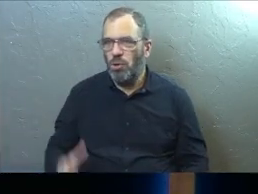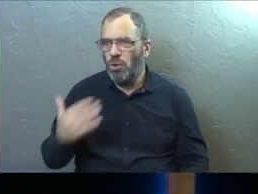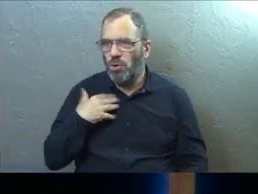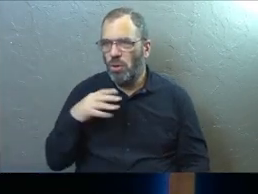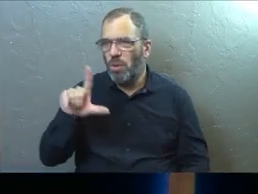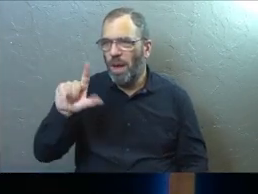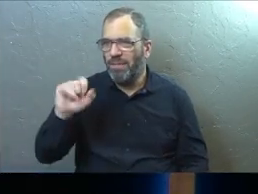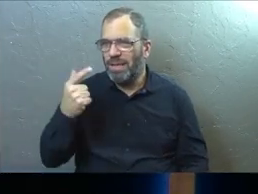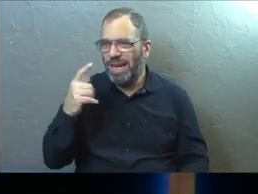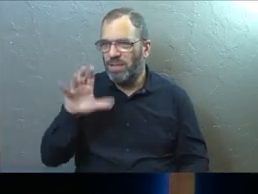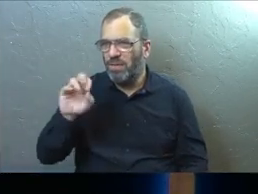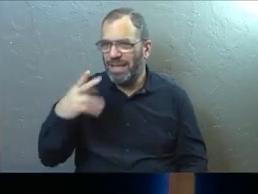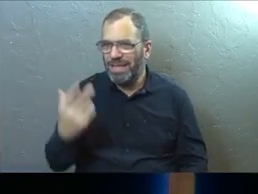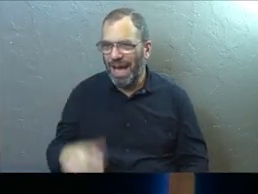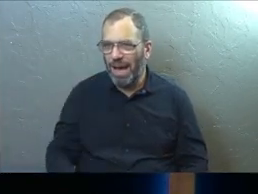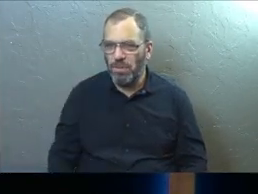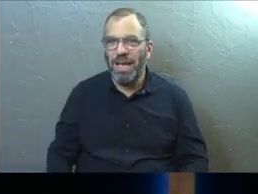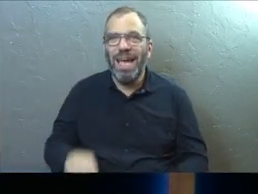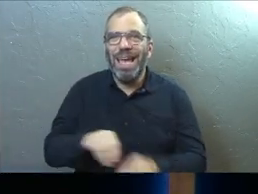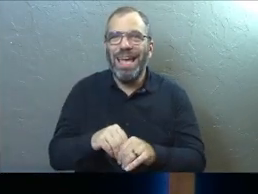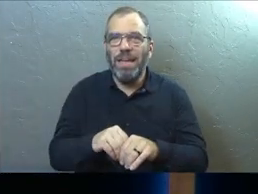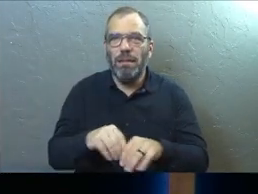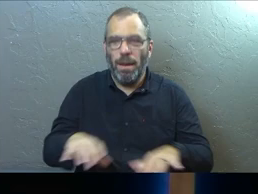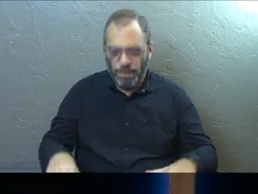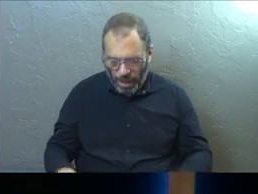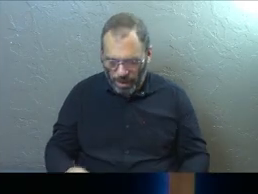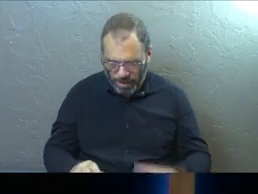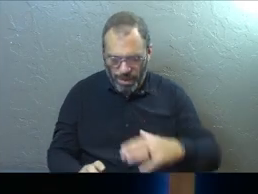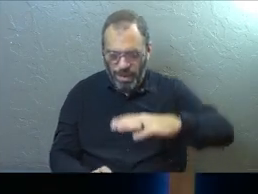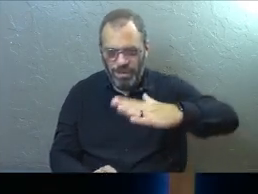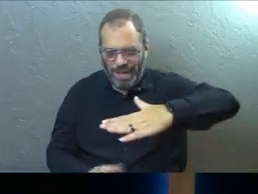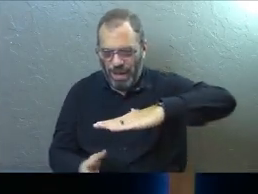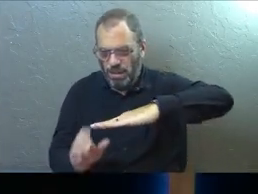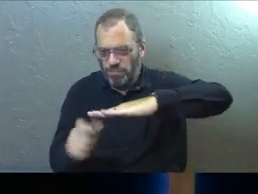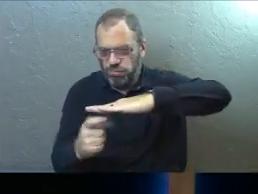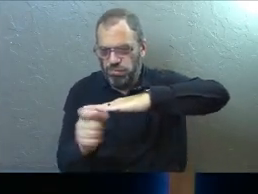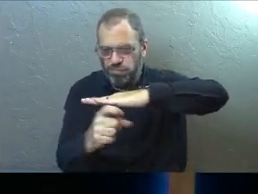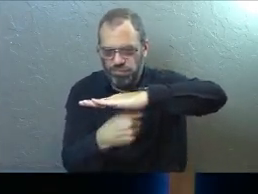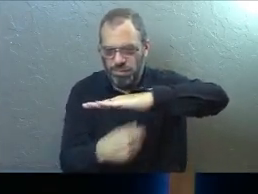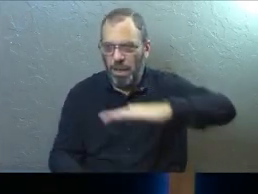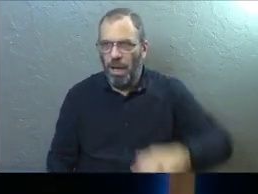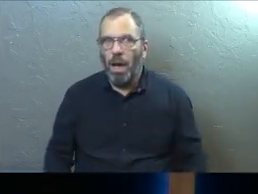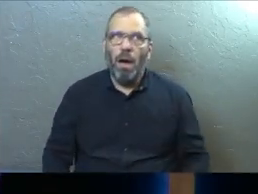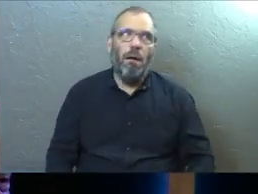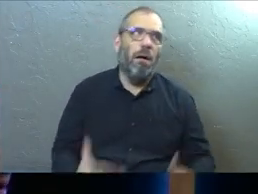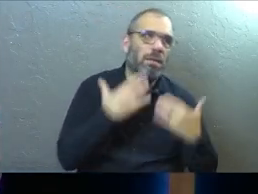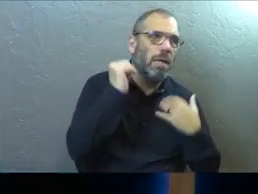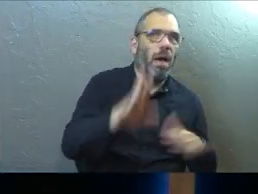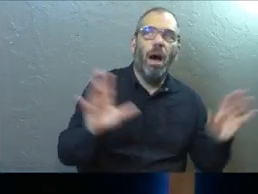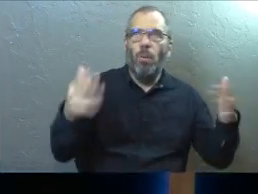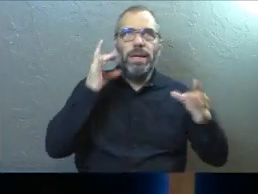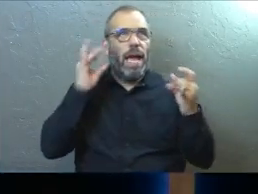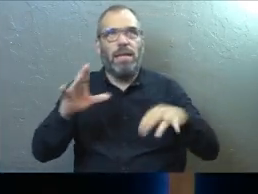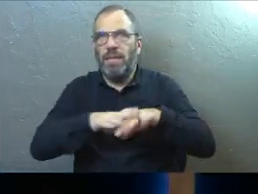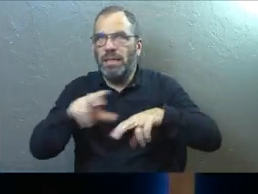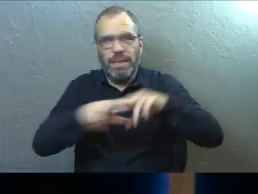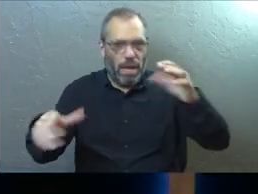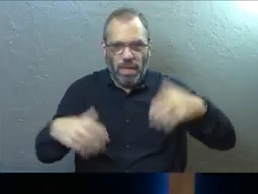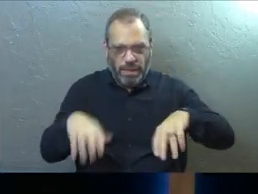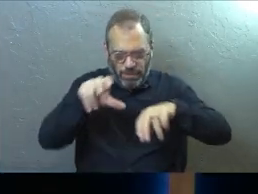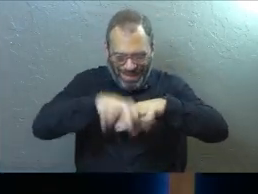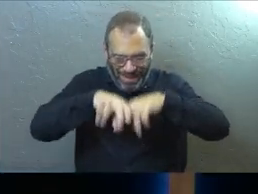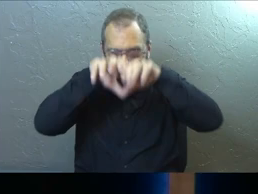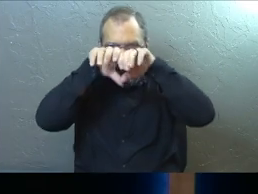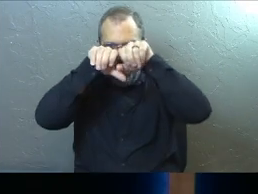right? Like underneath in a little pocket, there's these legs that you can screw on. And we're like, thank God, dude, we hated this thing so much. It was